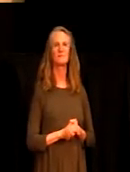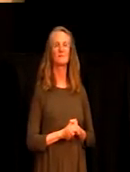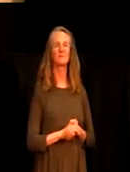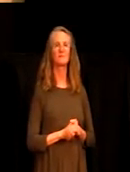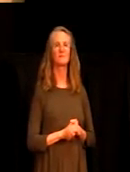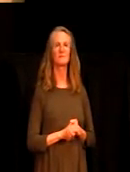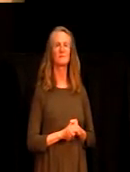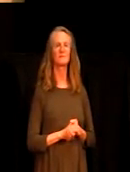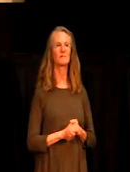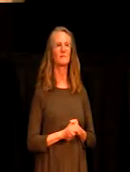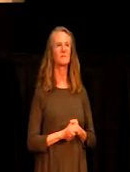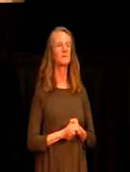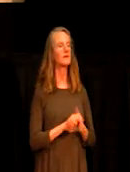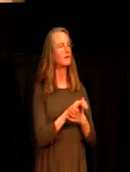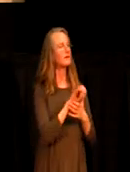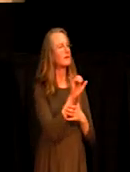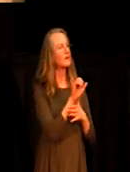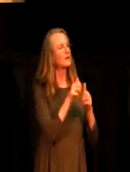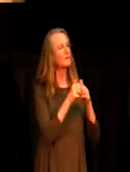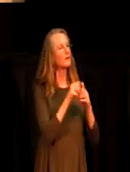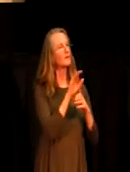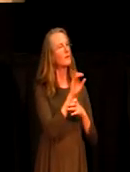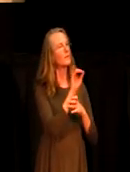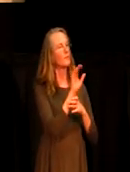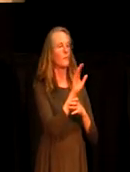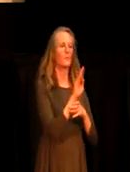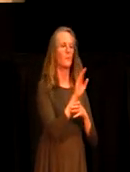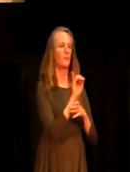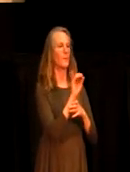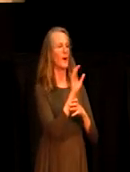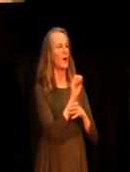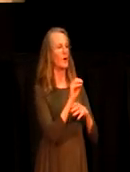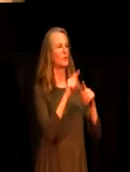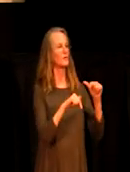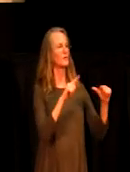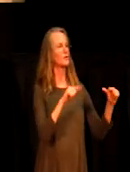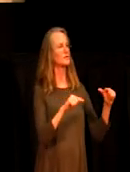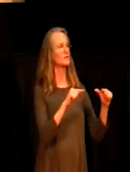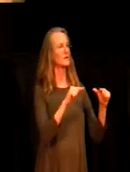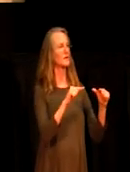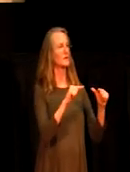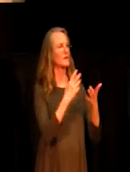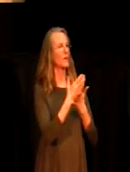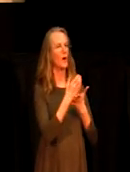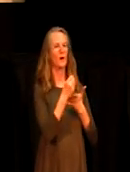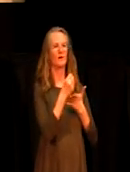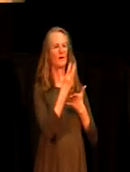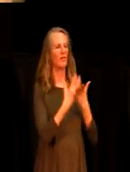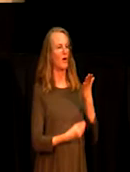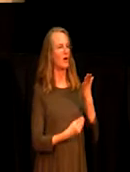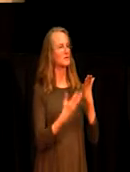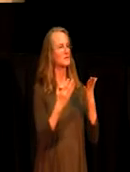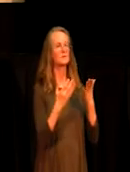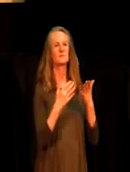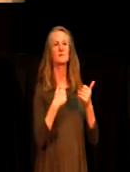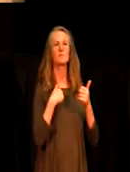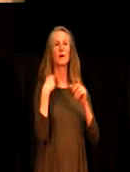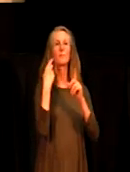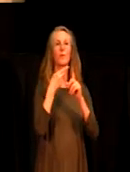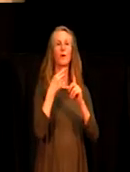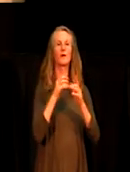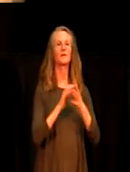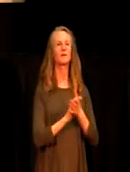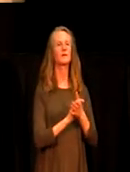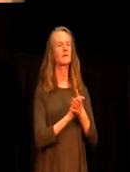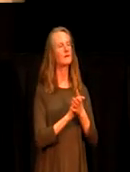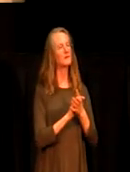of things like biodiversity loss. And so the point I was trying to make there is that this